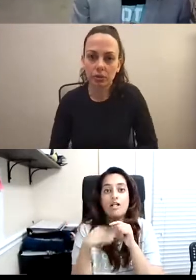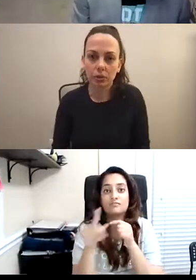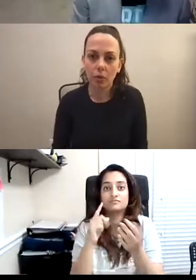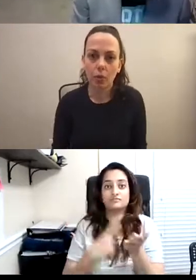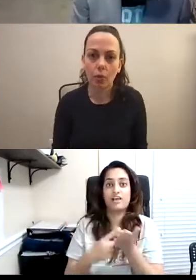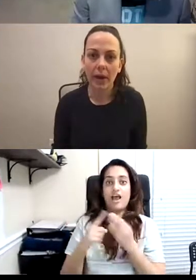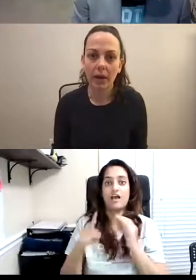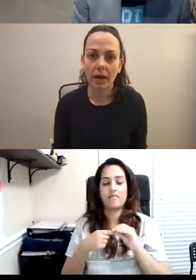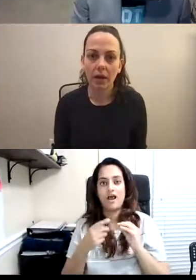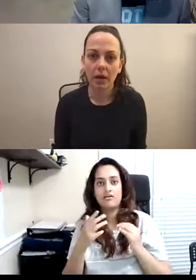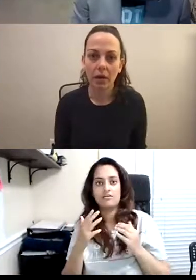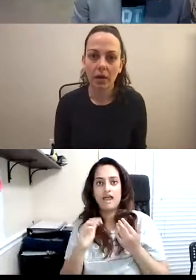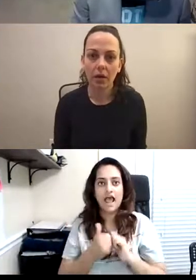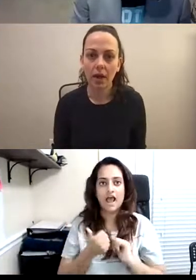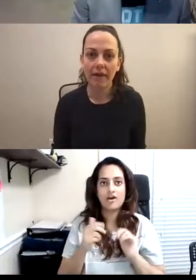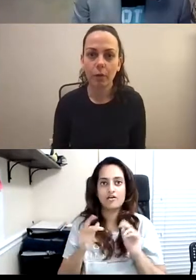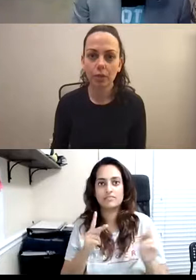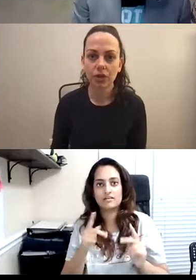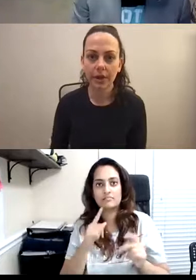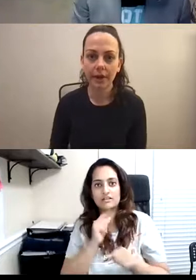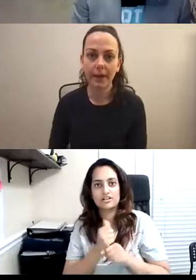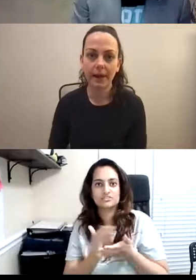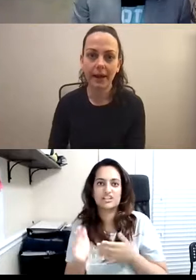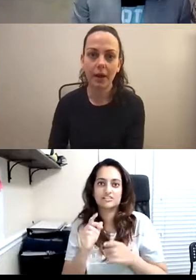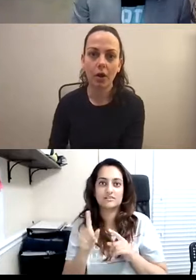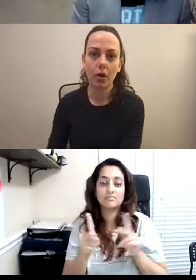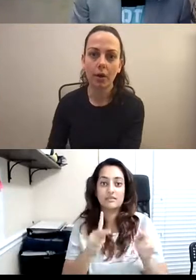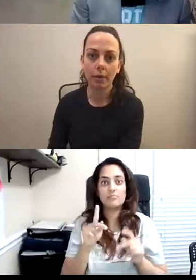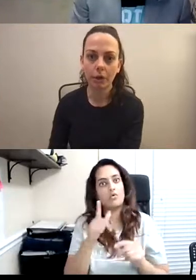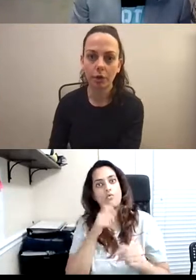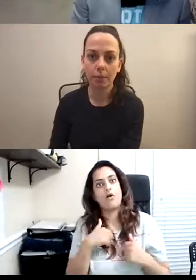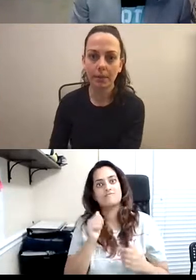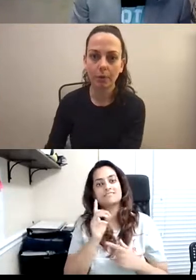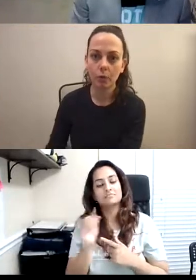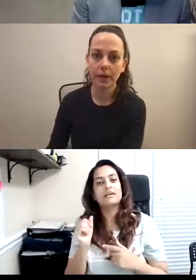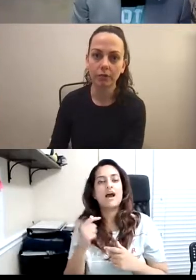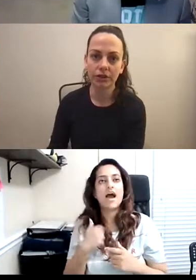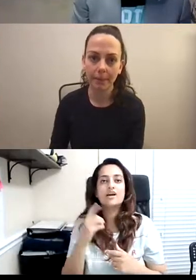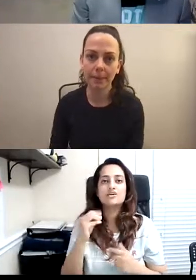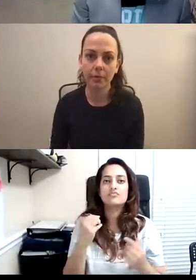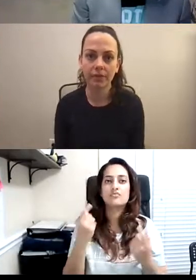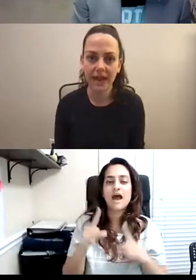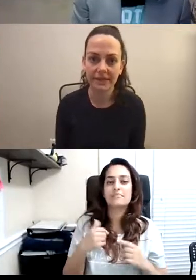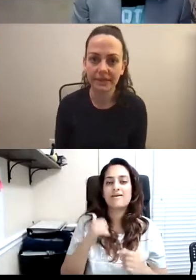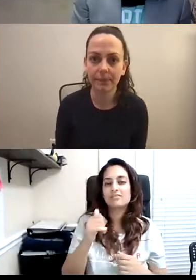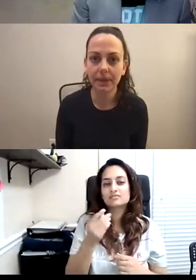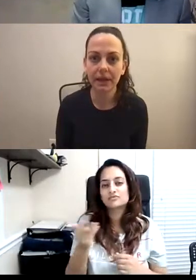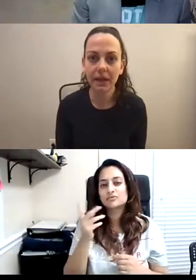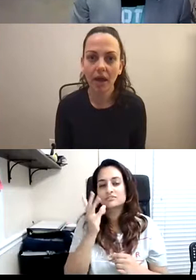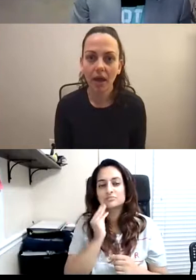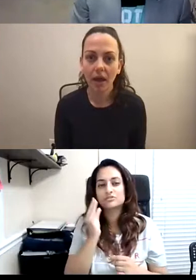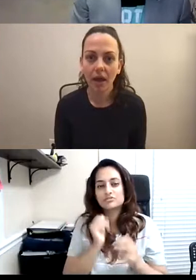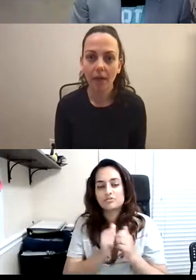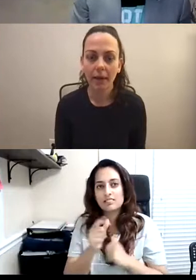So when everyone was talking about how, people will reject people if they have a